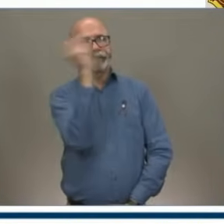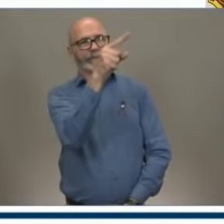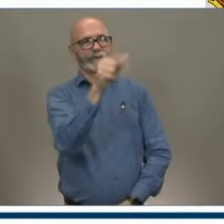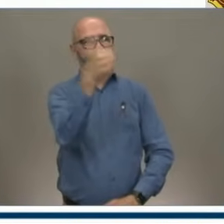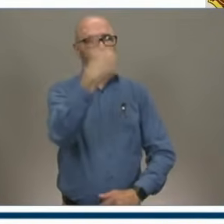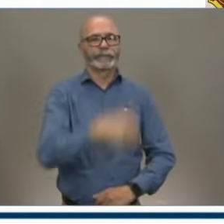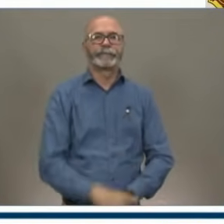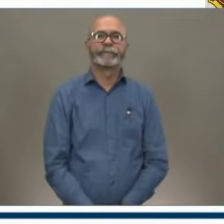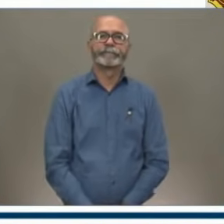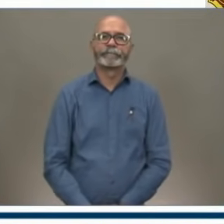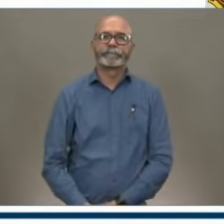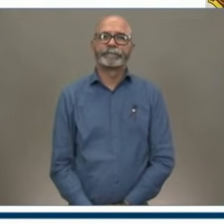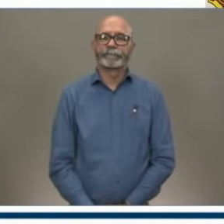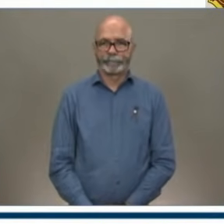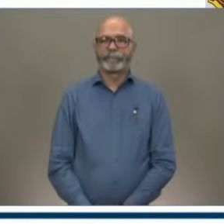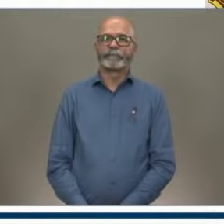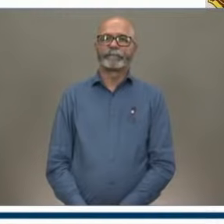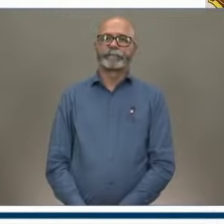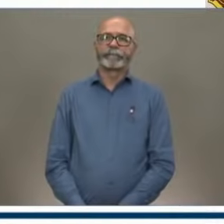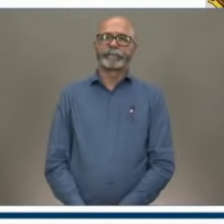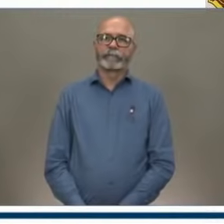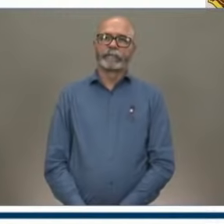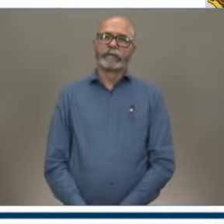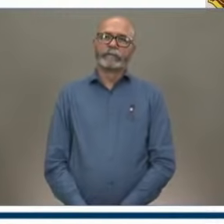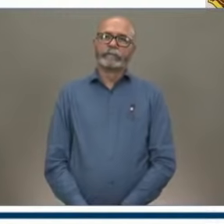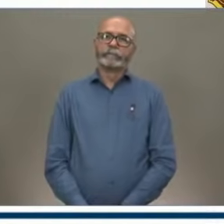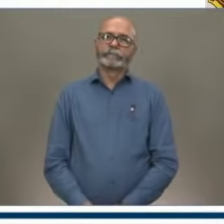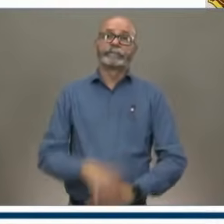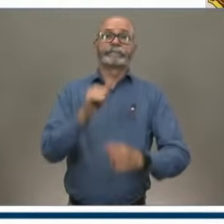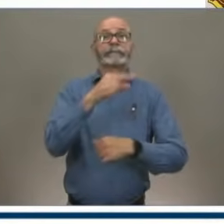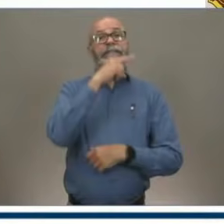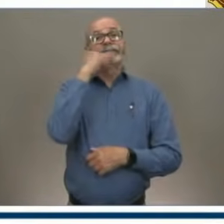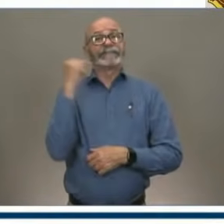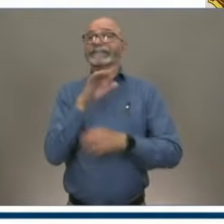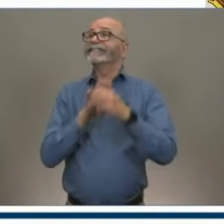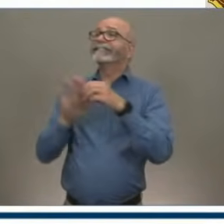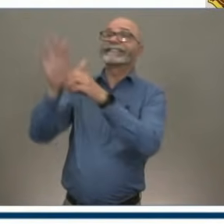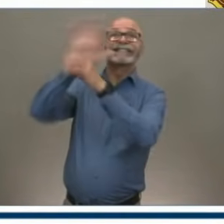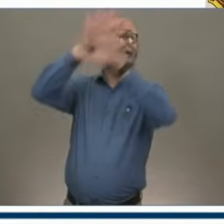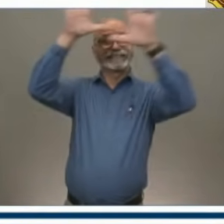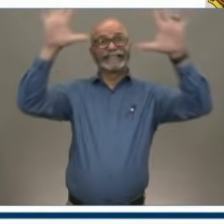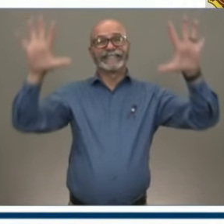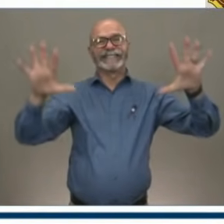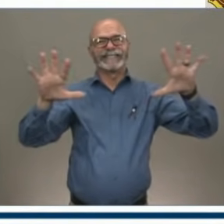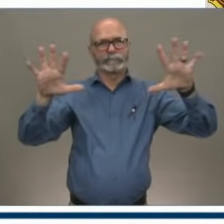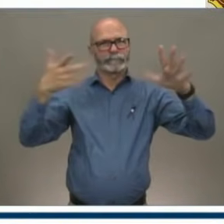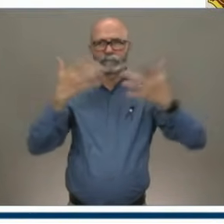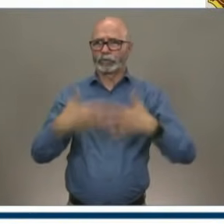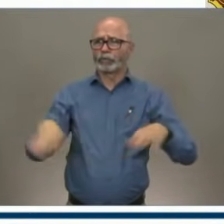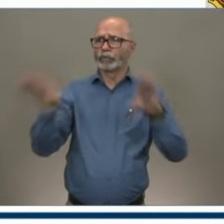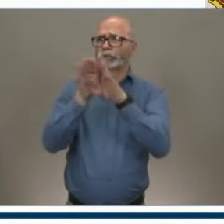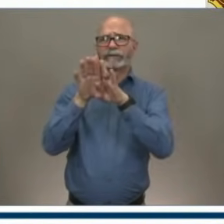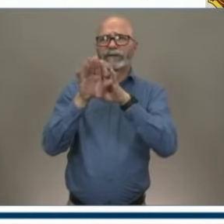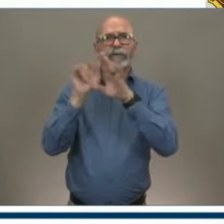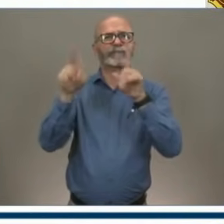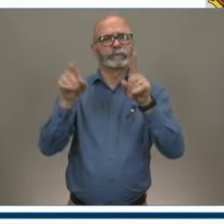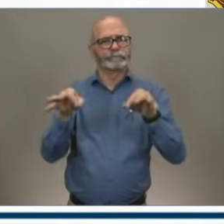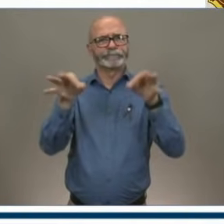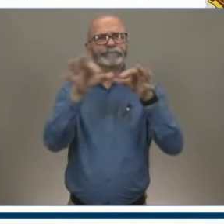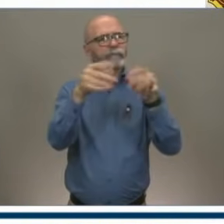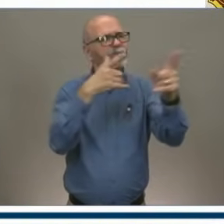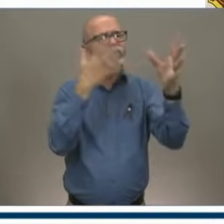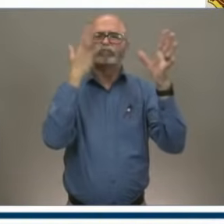decision extending the rules in Halifax, can you give us a little more information as to why you made that? And it seems to be coincidental